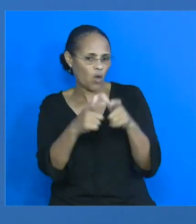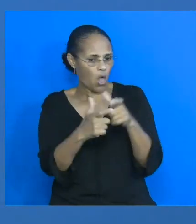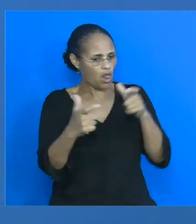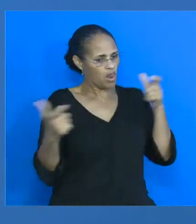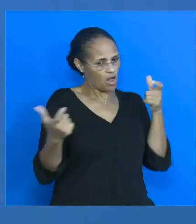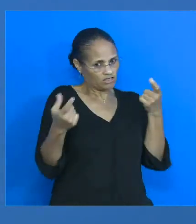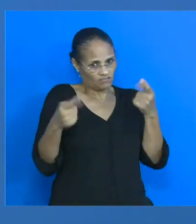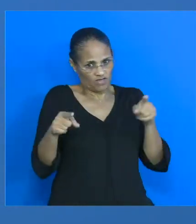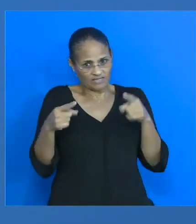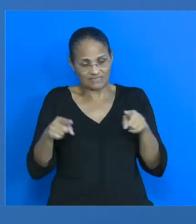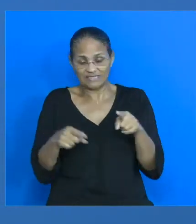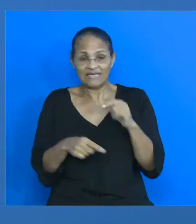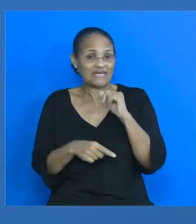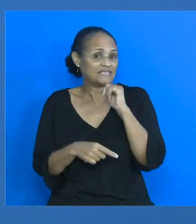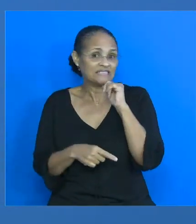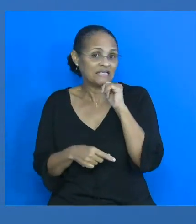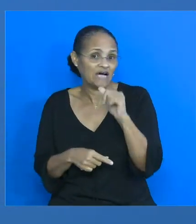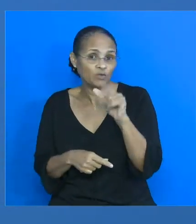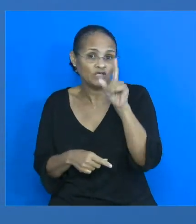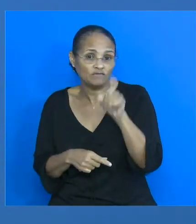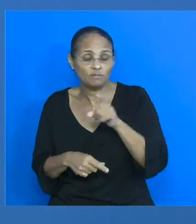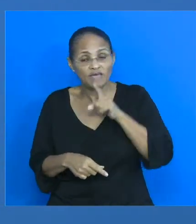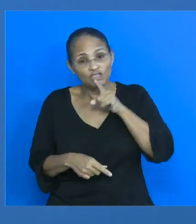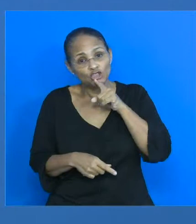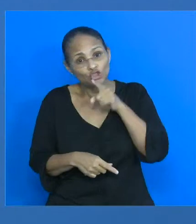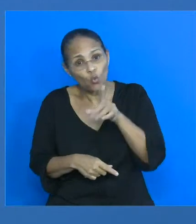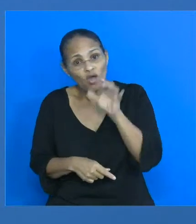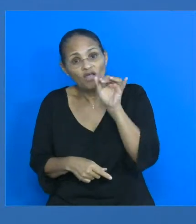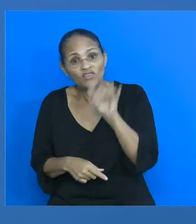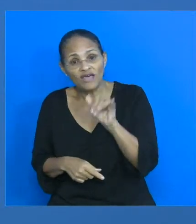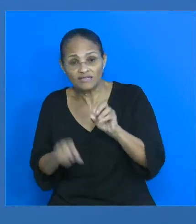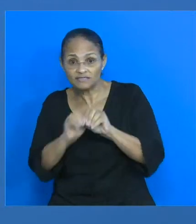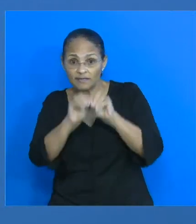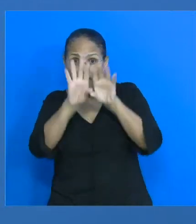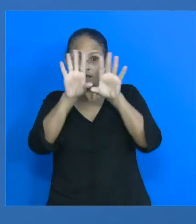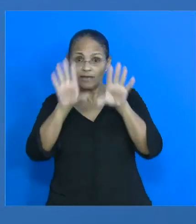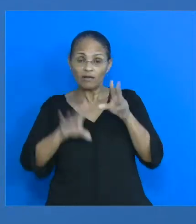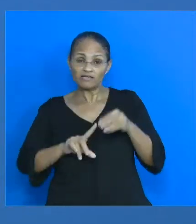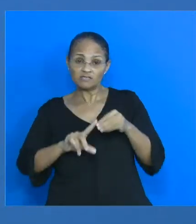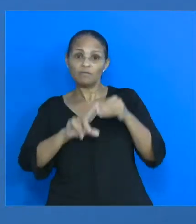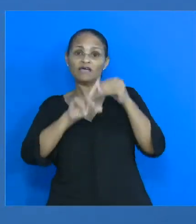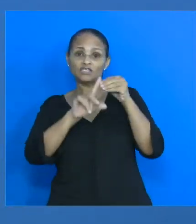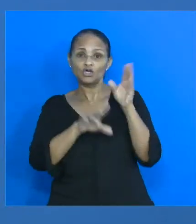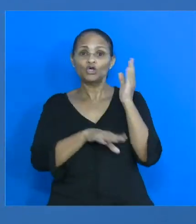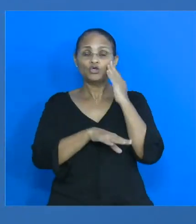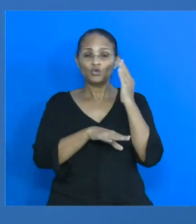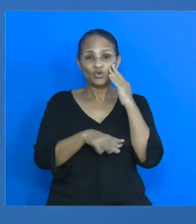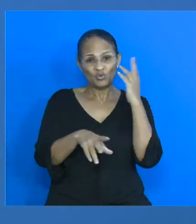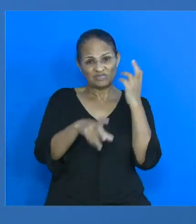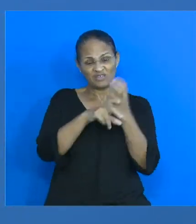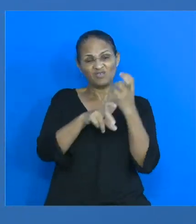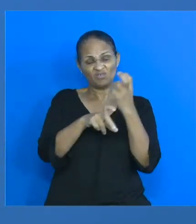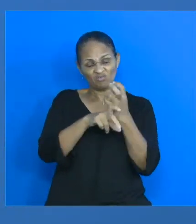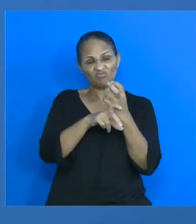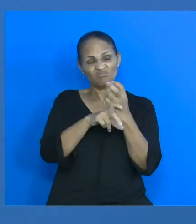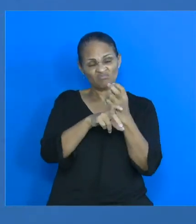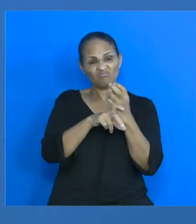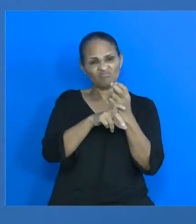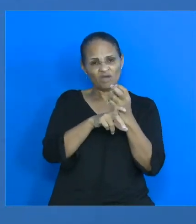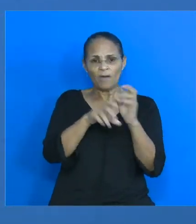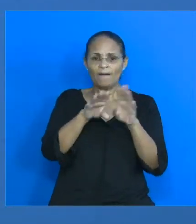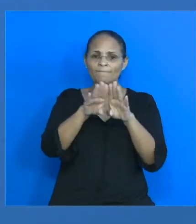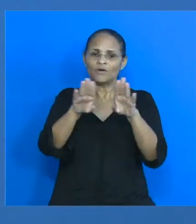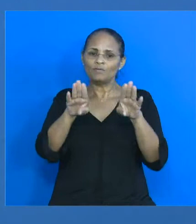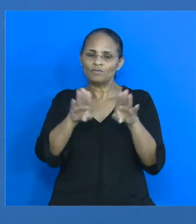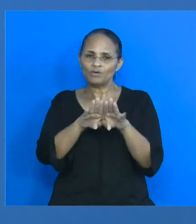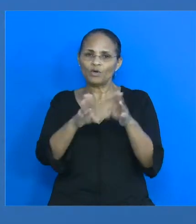events. It's not, and we're going to be making sure that that is made clear, especially things, I know it's really difficult in the Bermuda winter